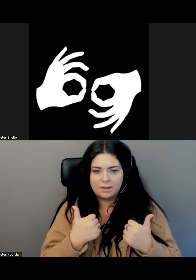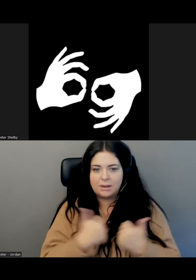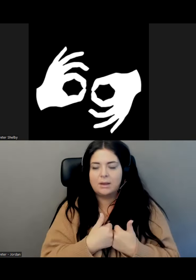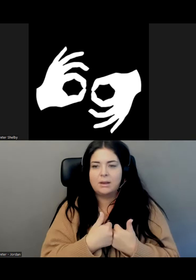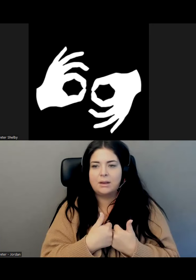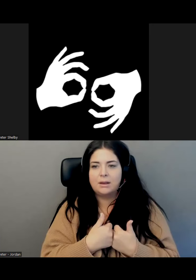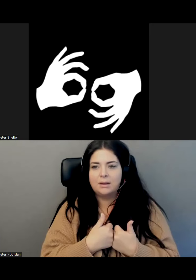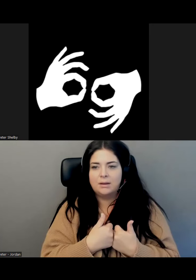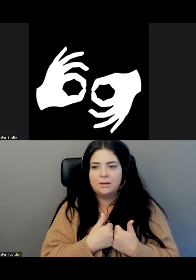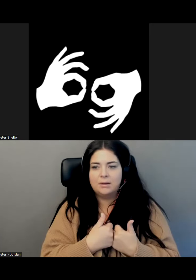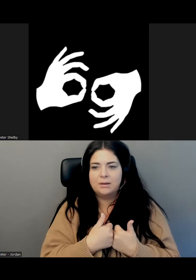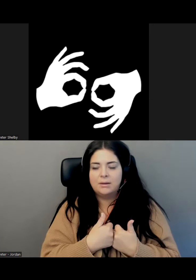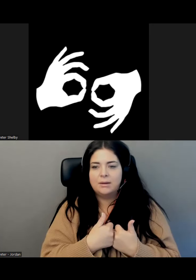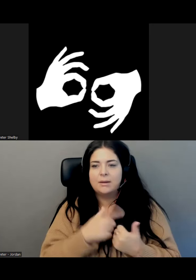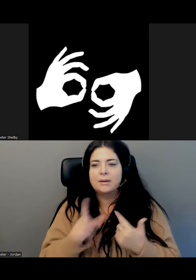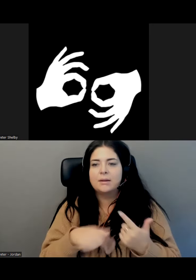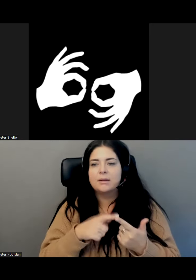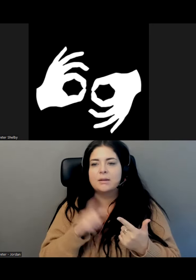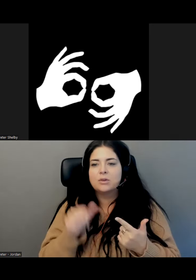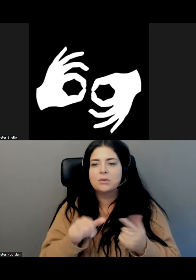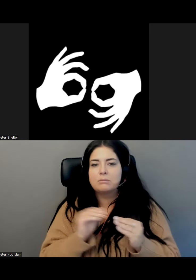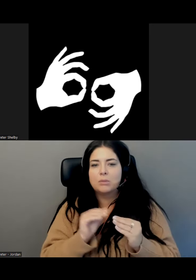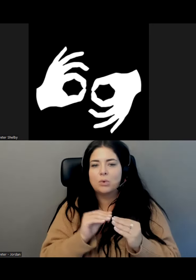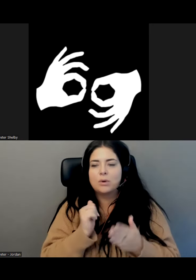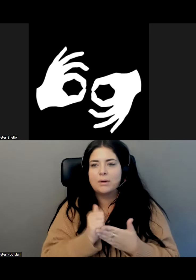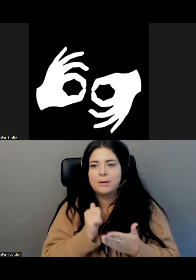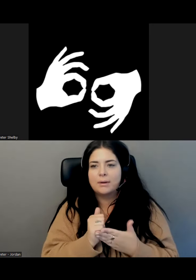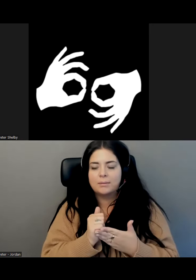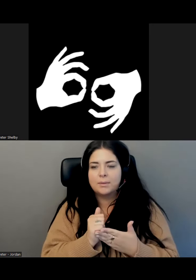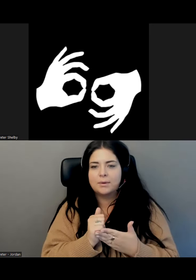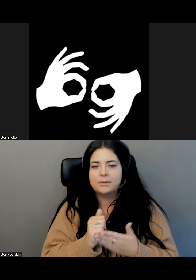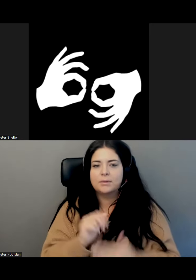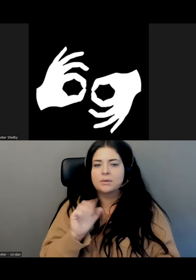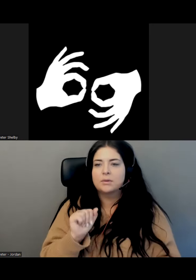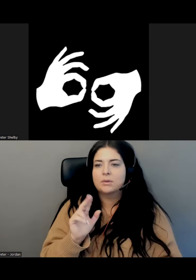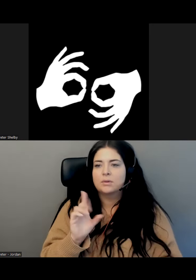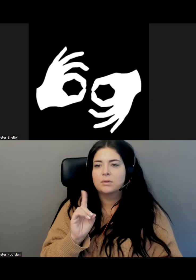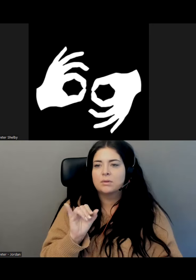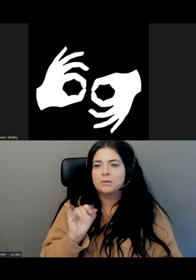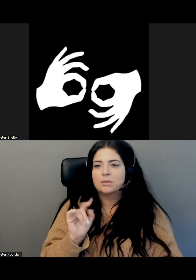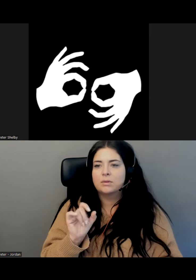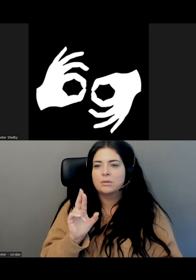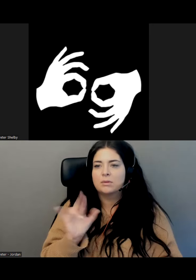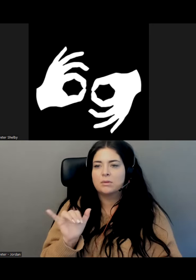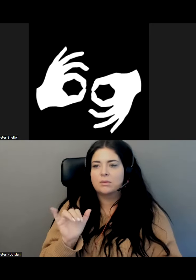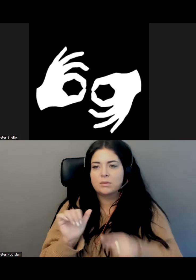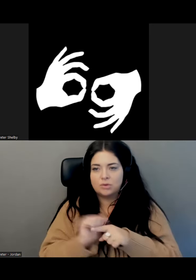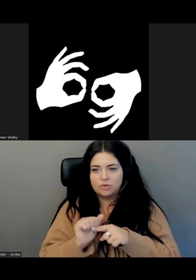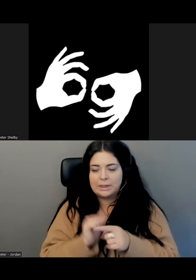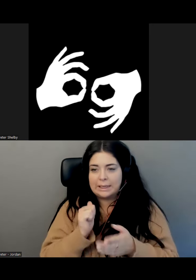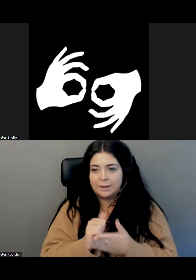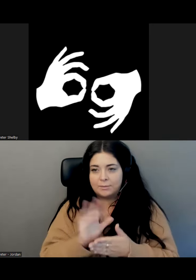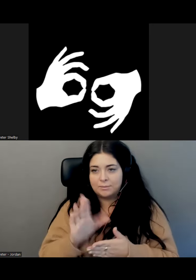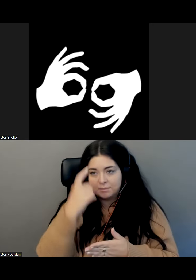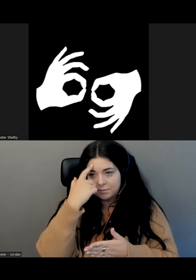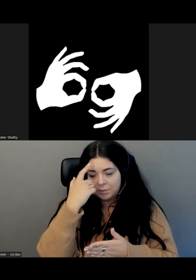environments, sometimes you need a little bit more help. And auditory training really helps to train the brain